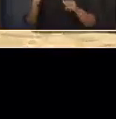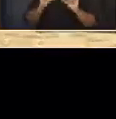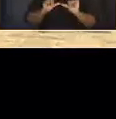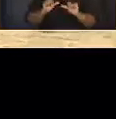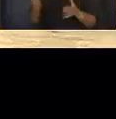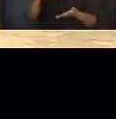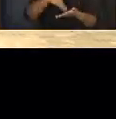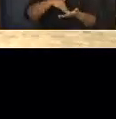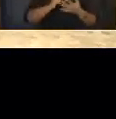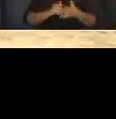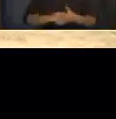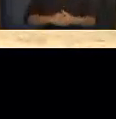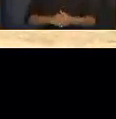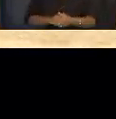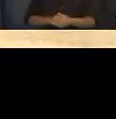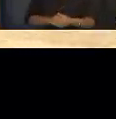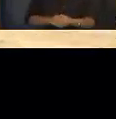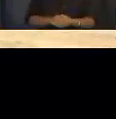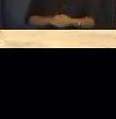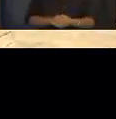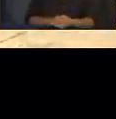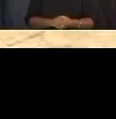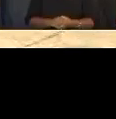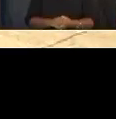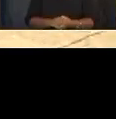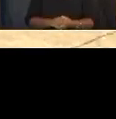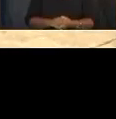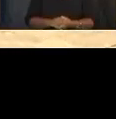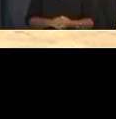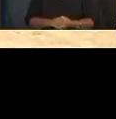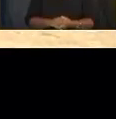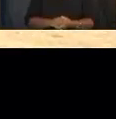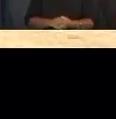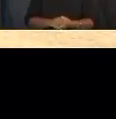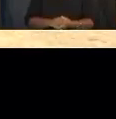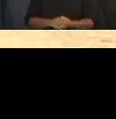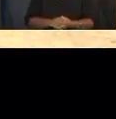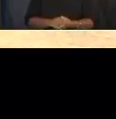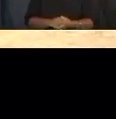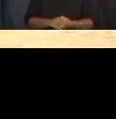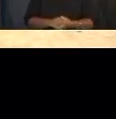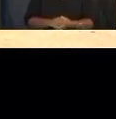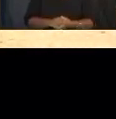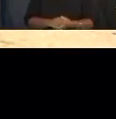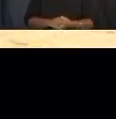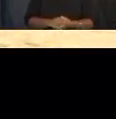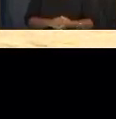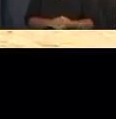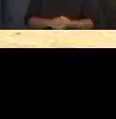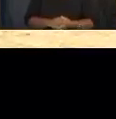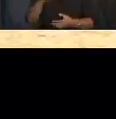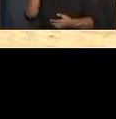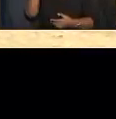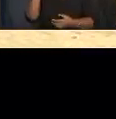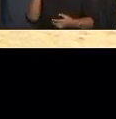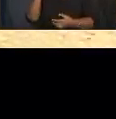the chief guest presiding, His Excellency the President of the Republic of Fiji, Major